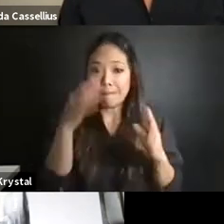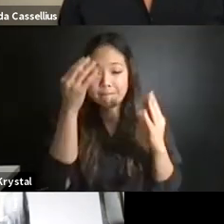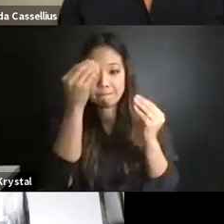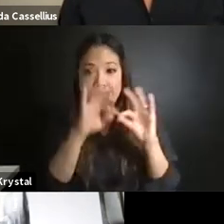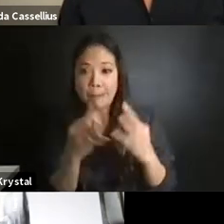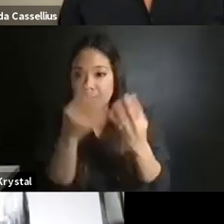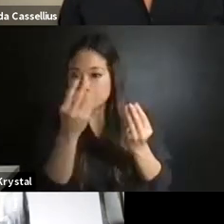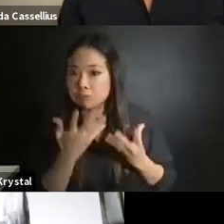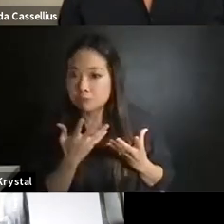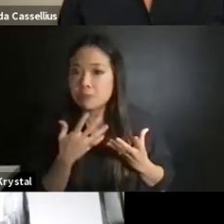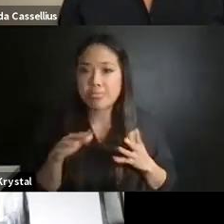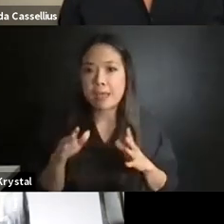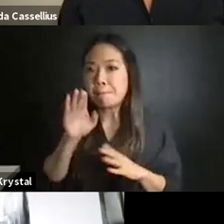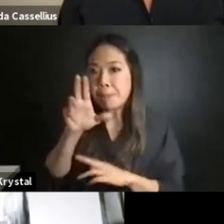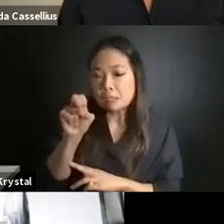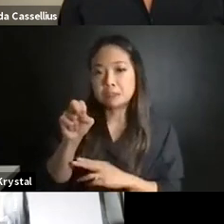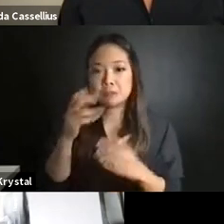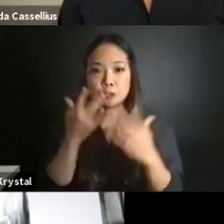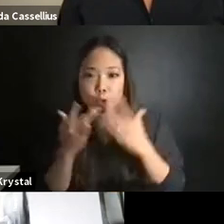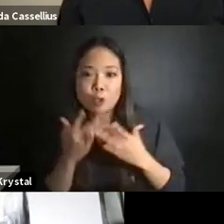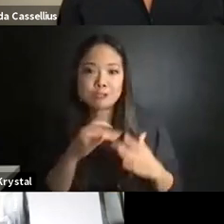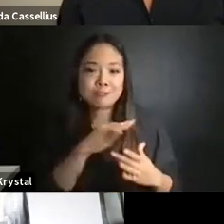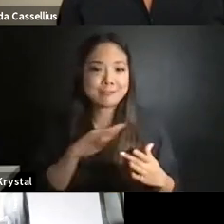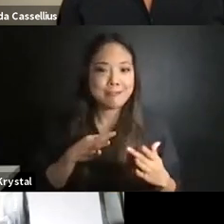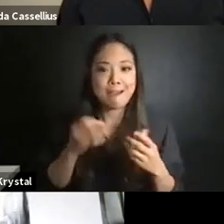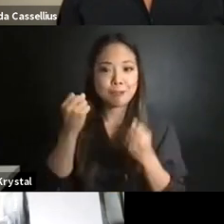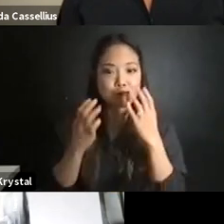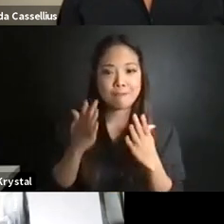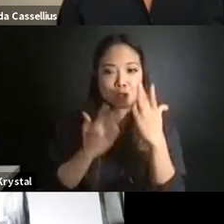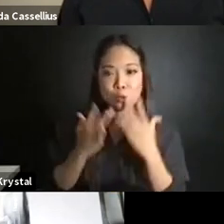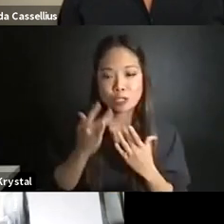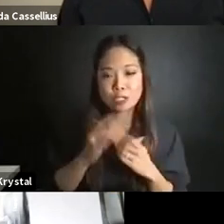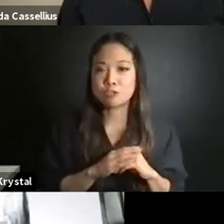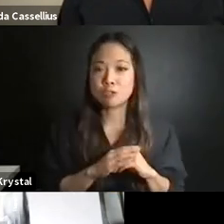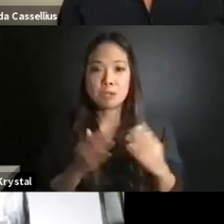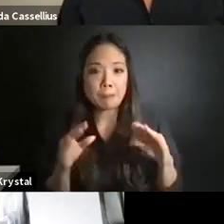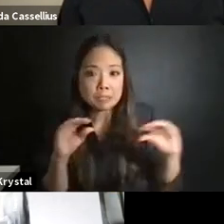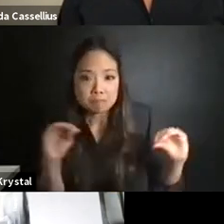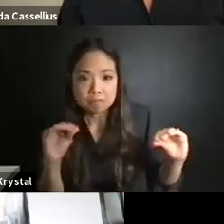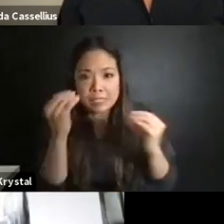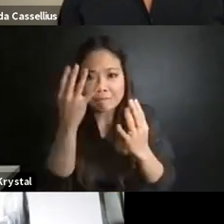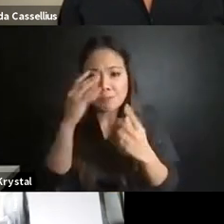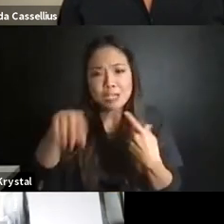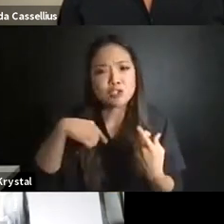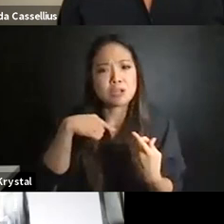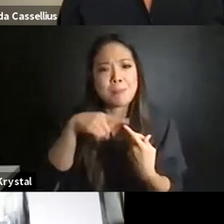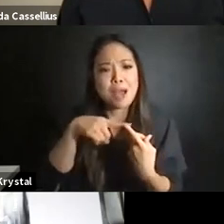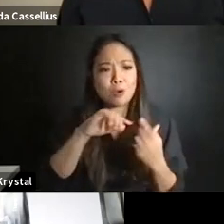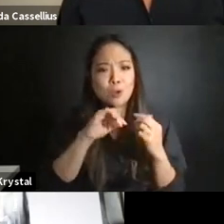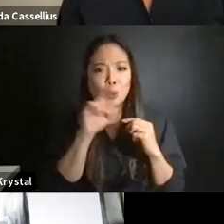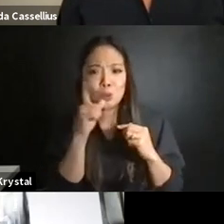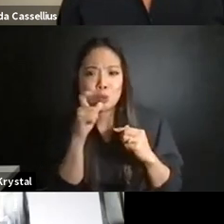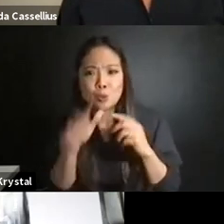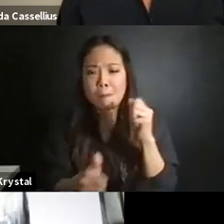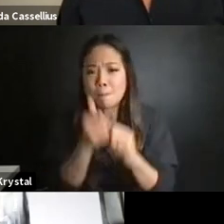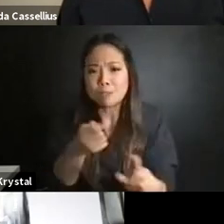announcements were details about who was going to be most impacted or how bps central office is working with families to problem